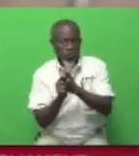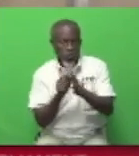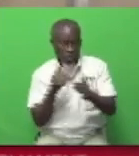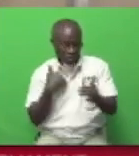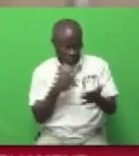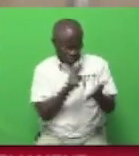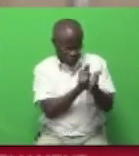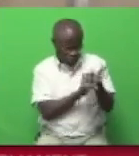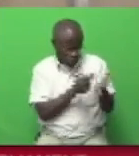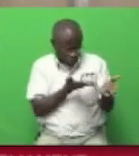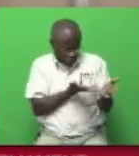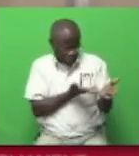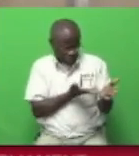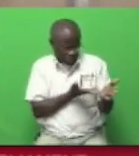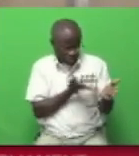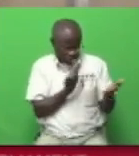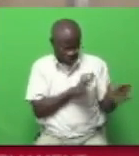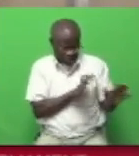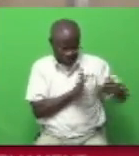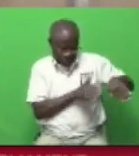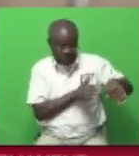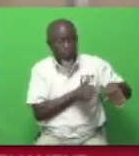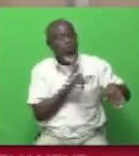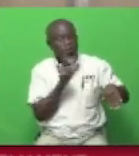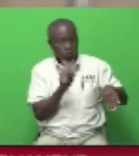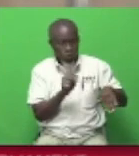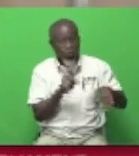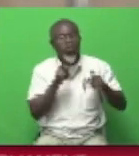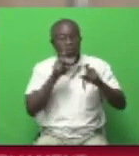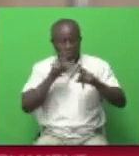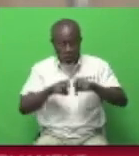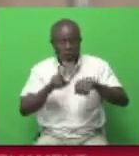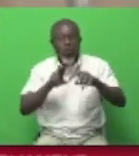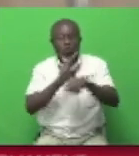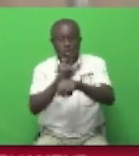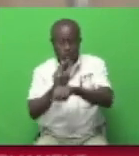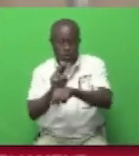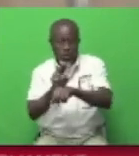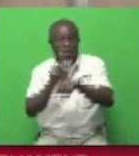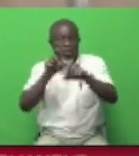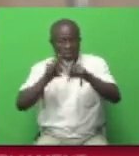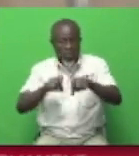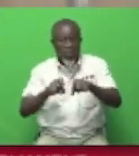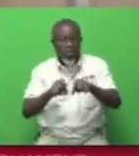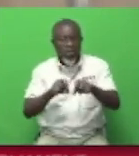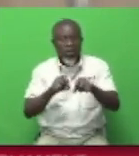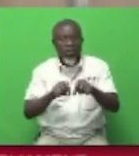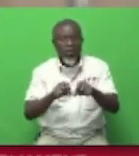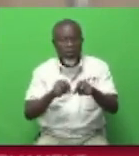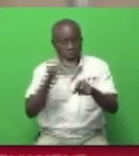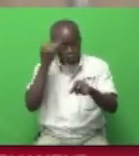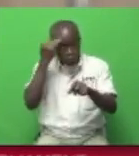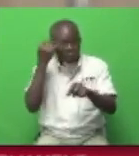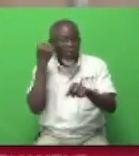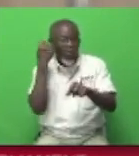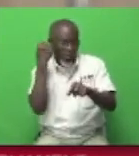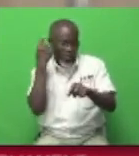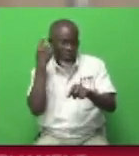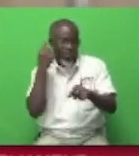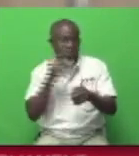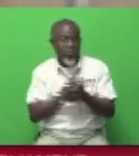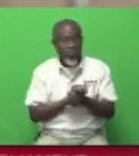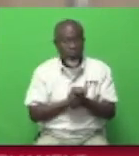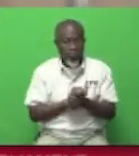thing, operationalization is another part of it. And in recognizing that a lot of effort and time is